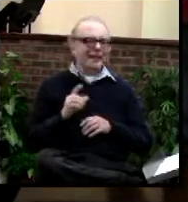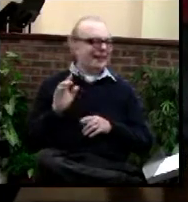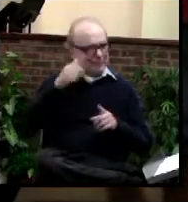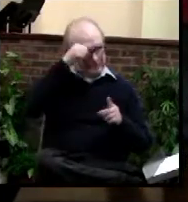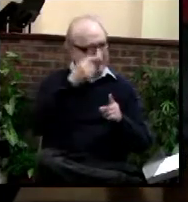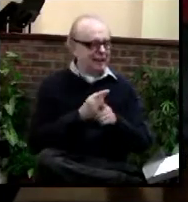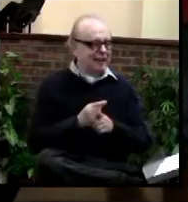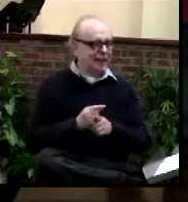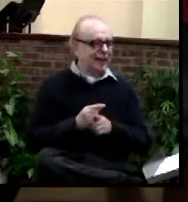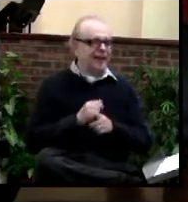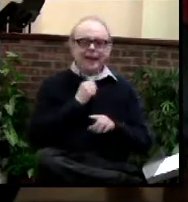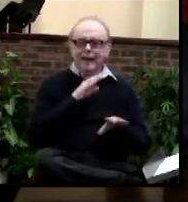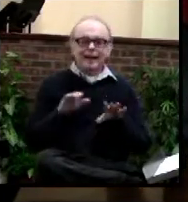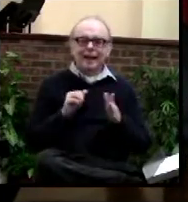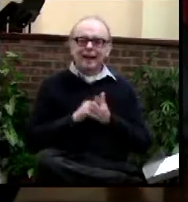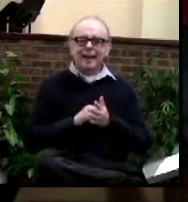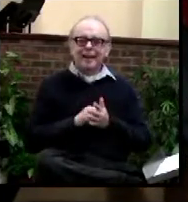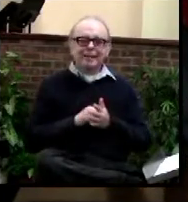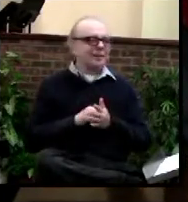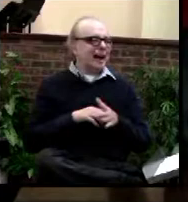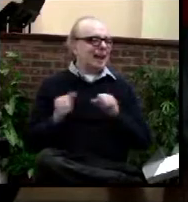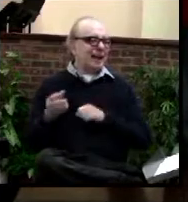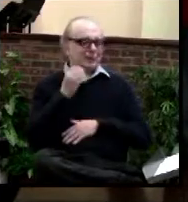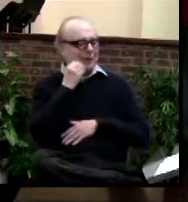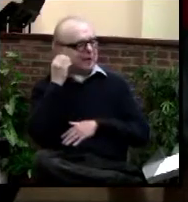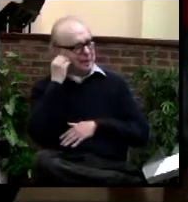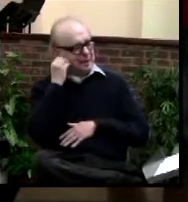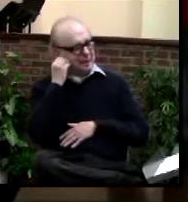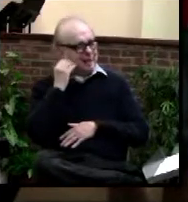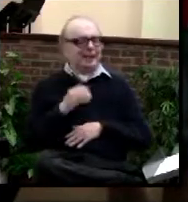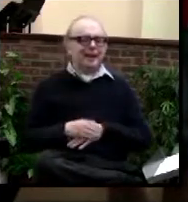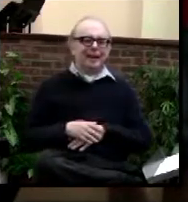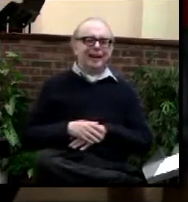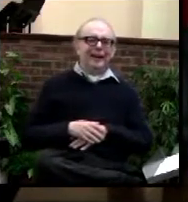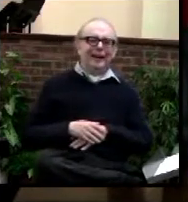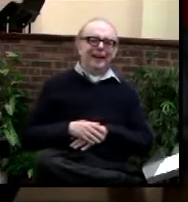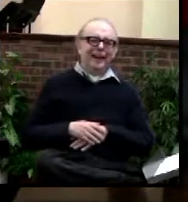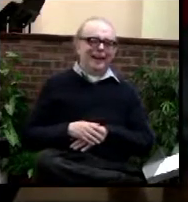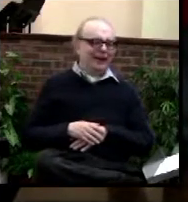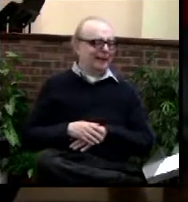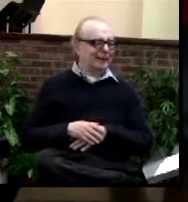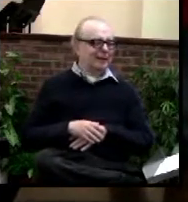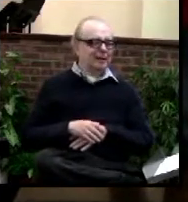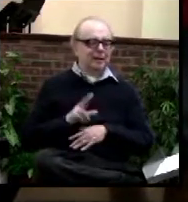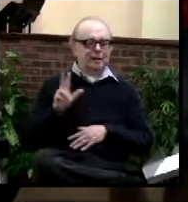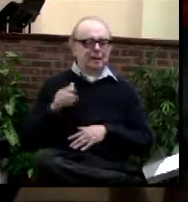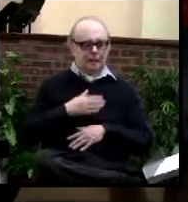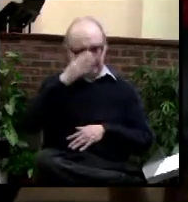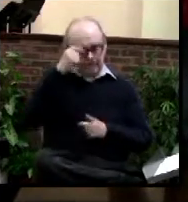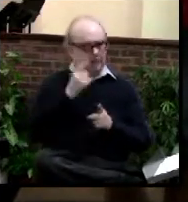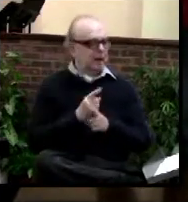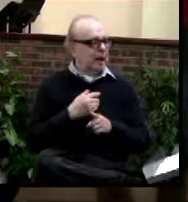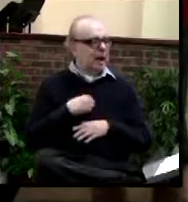They didn't do it until I left home. I didn't have to do it. But the three younger brothers that I had all had afros back